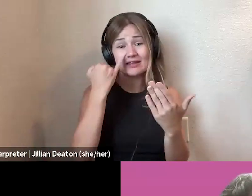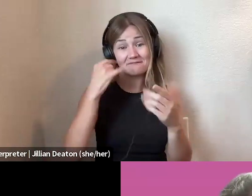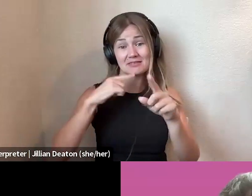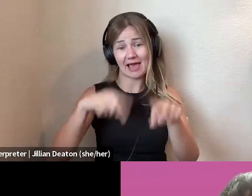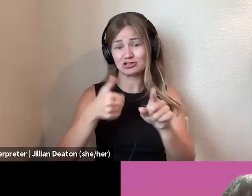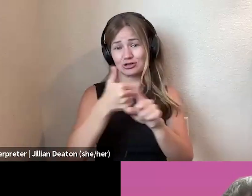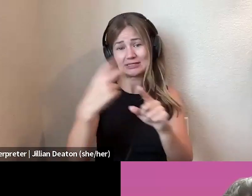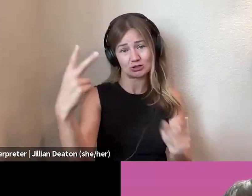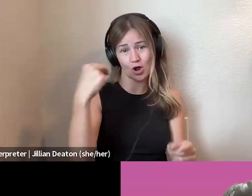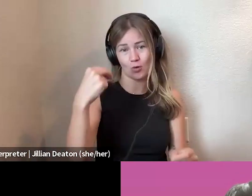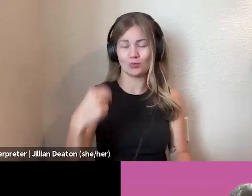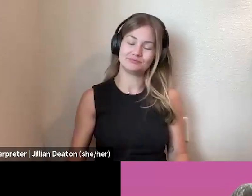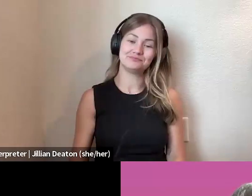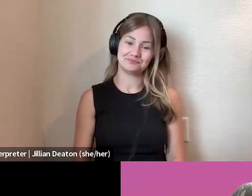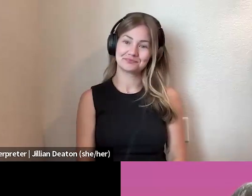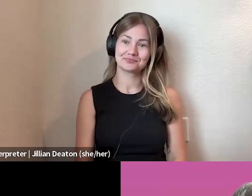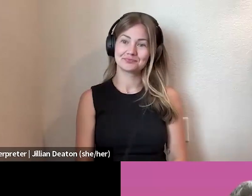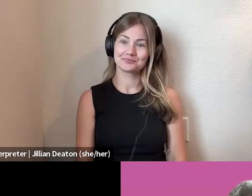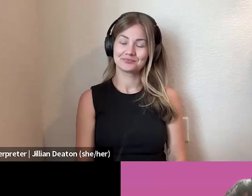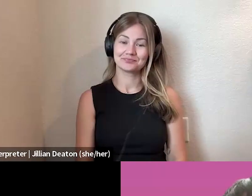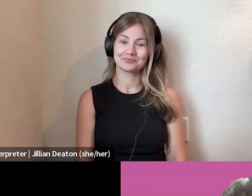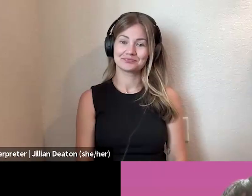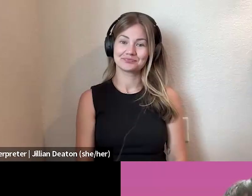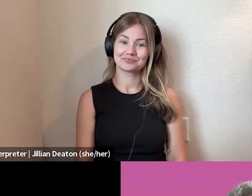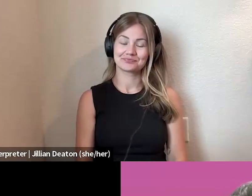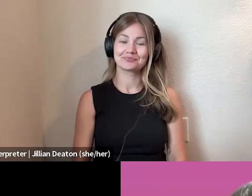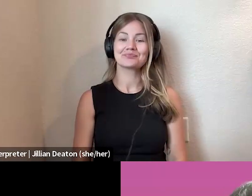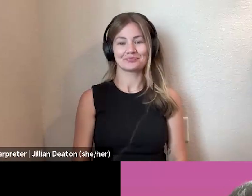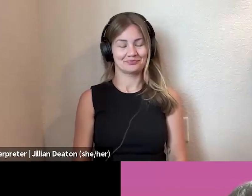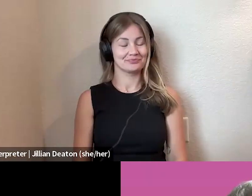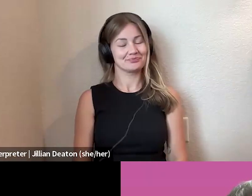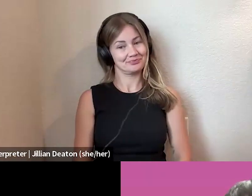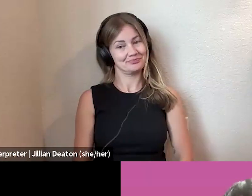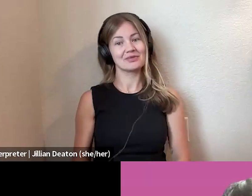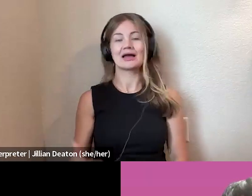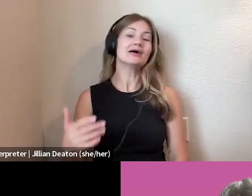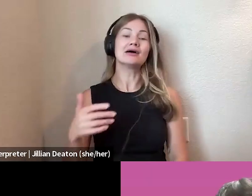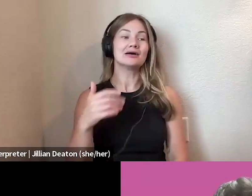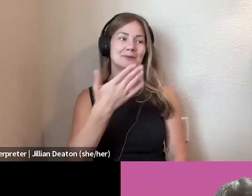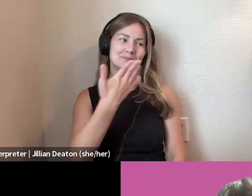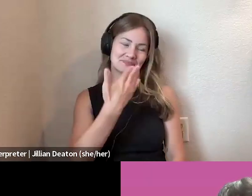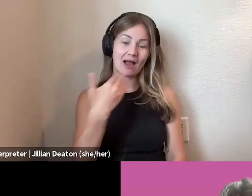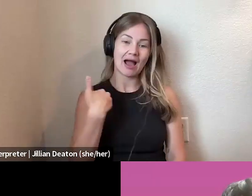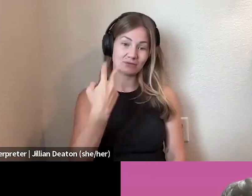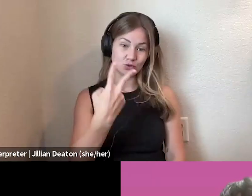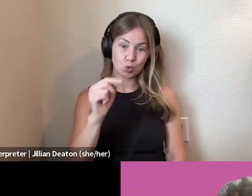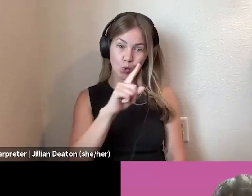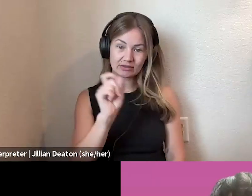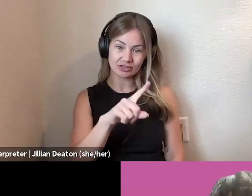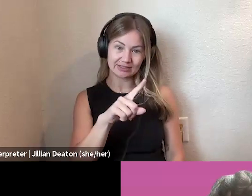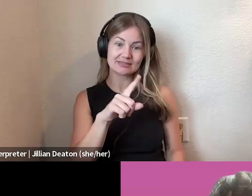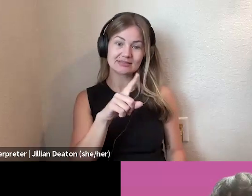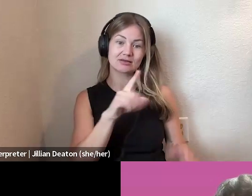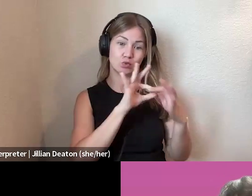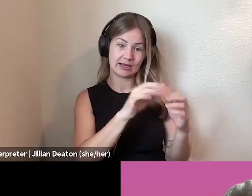Thank you. I'm going to actually, there's 2 questions I have here. I'm going to jump to the second one just because it's still in this theme, and then I promise